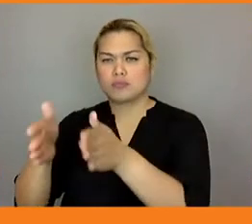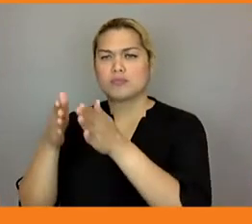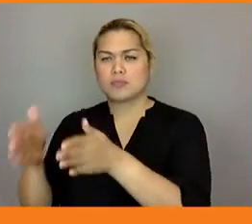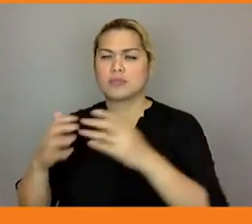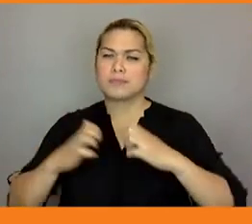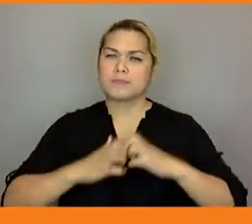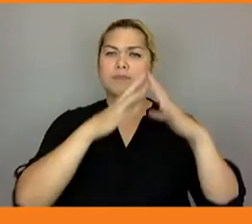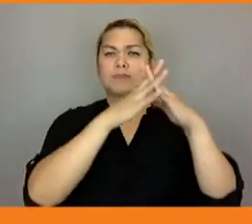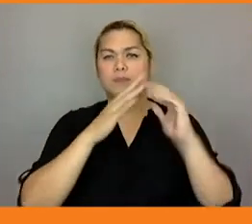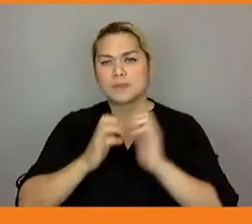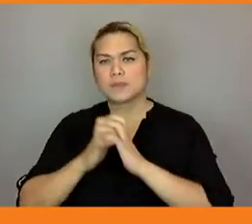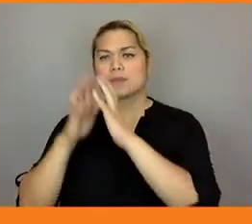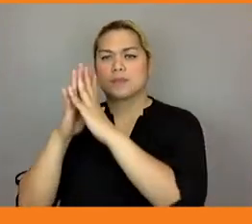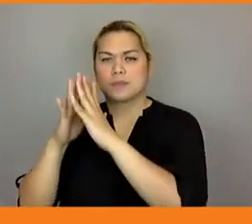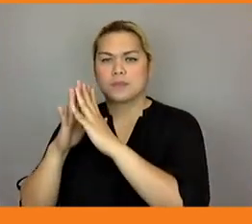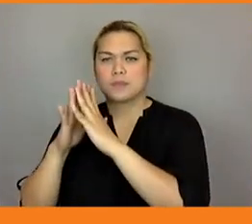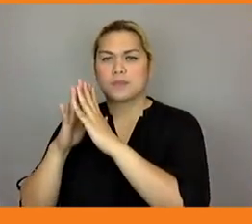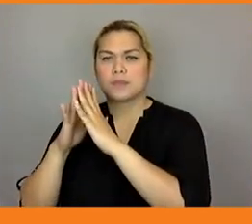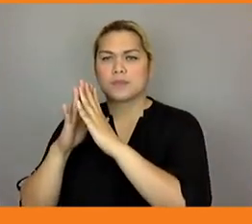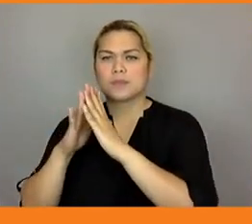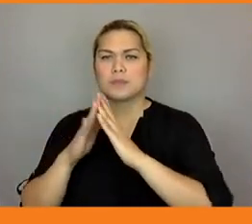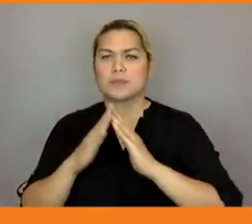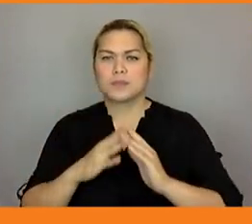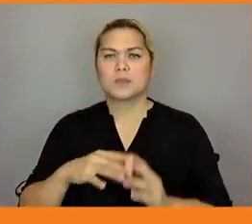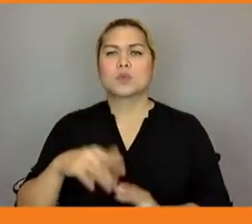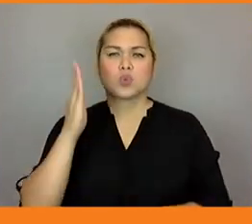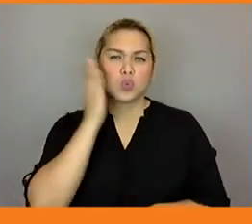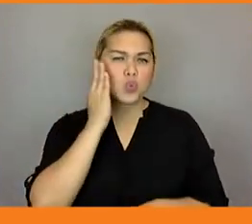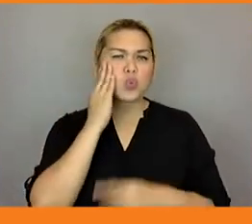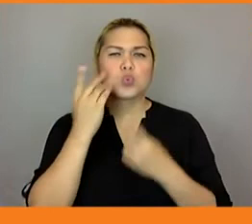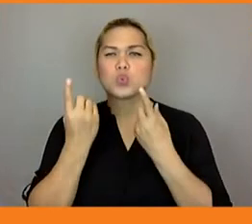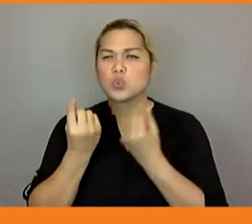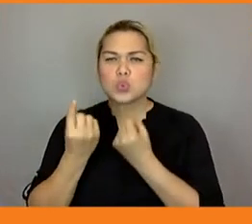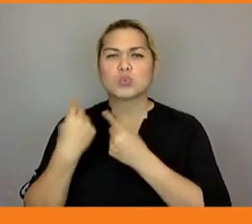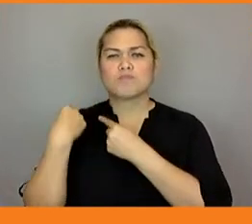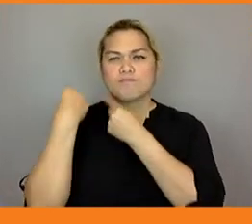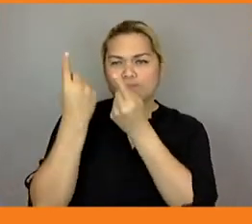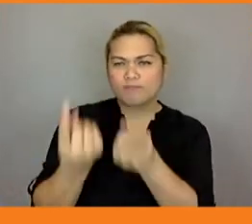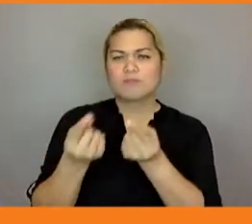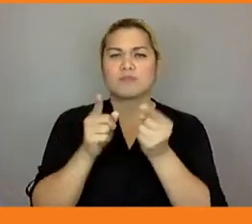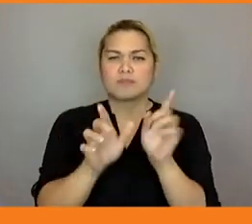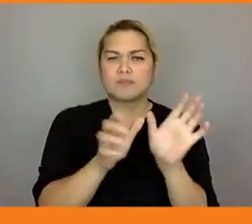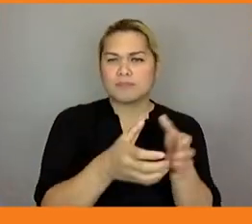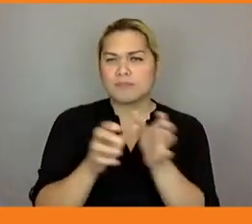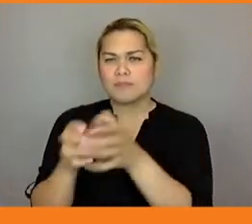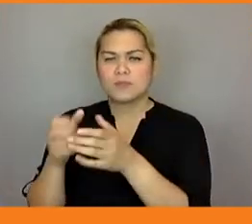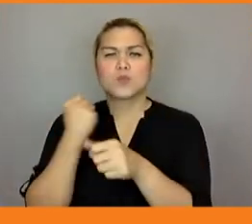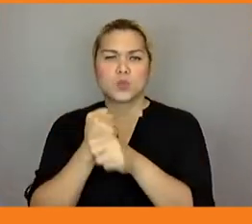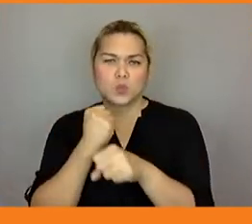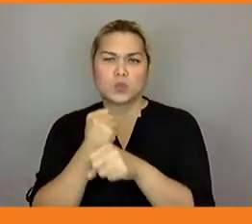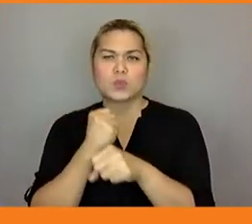our region with a large number of informal and precarious workers is the root of many challenges